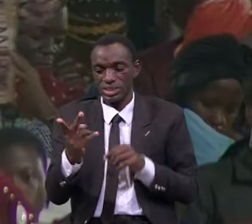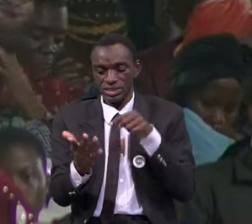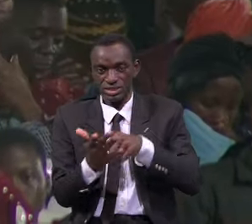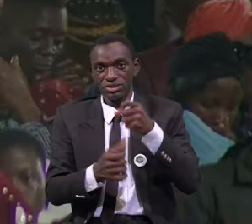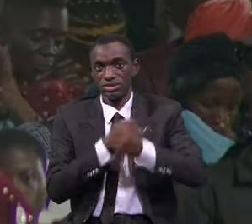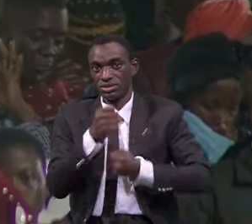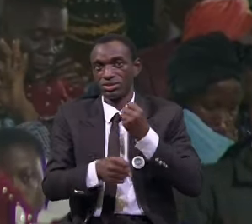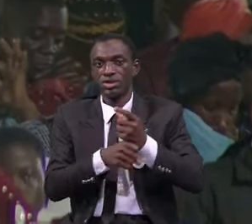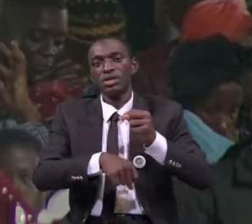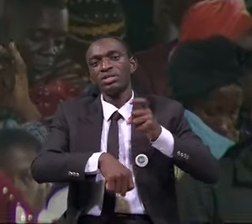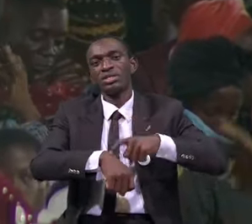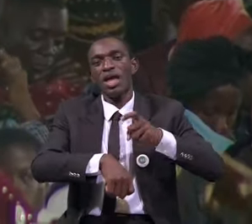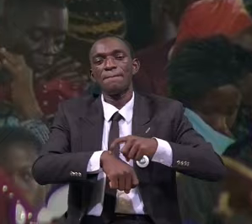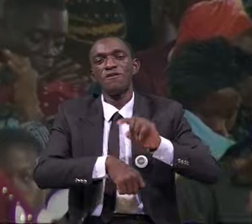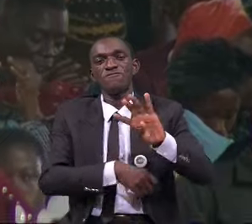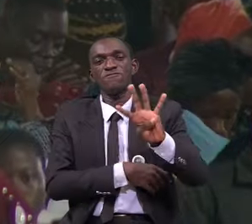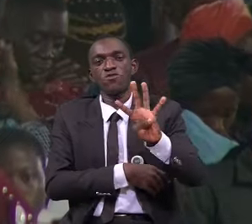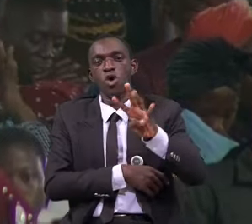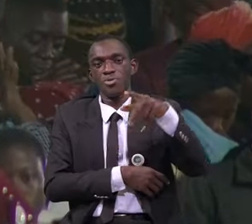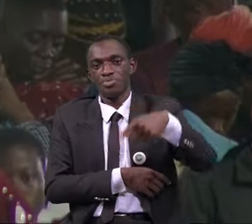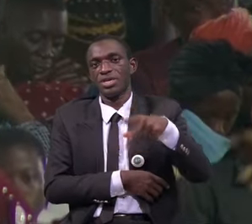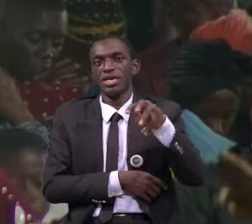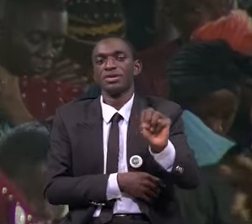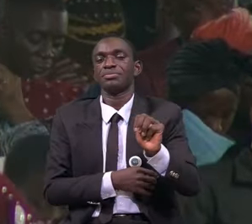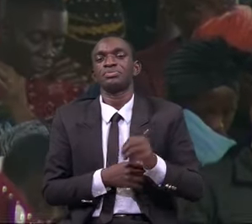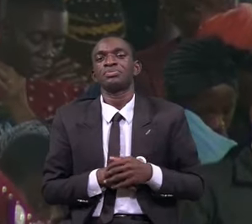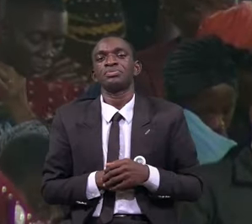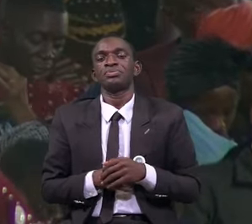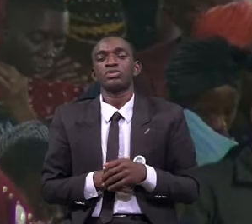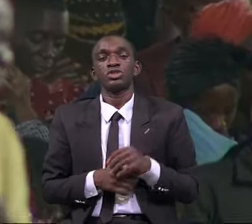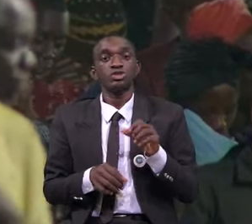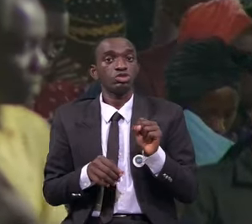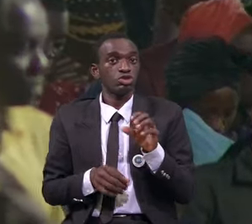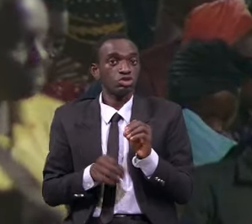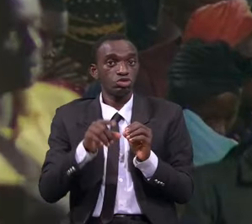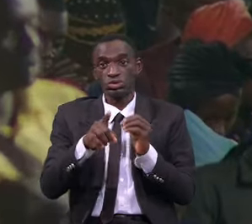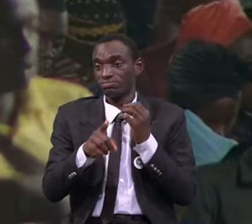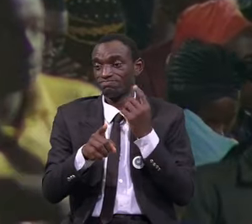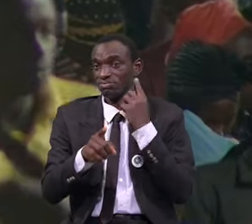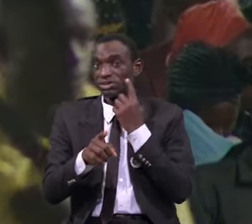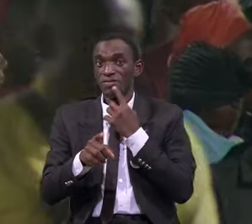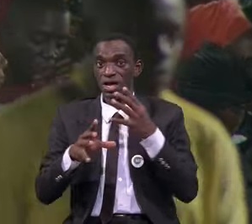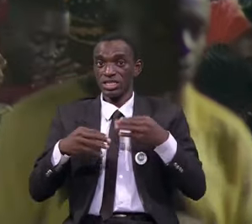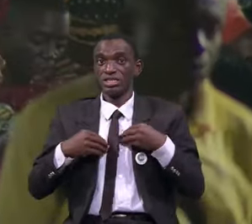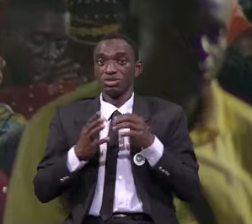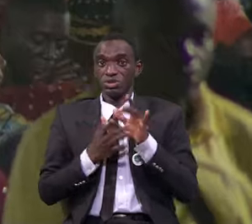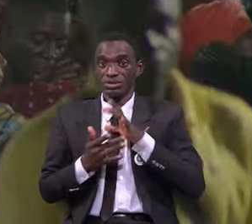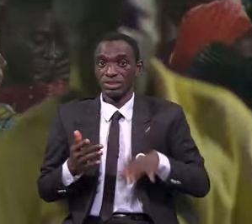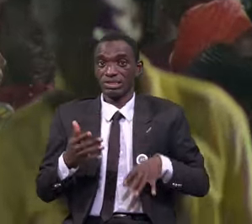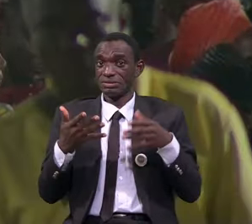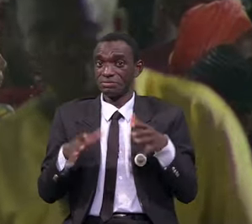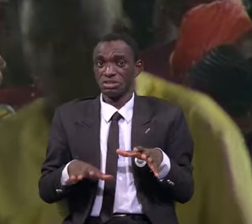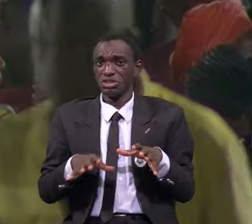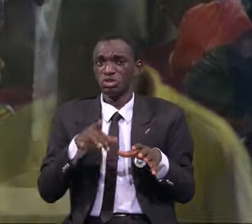4 p.m. Le temps c'est 16 heures. Let us endeavor that in all our locations,